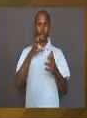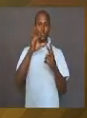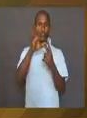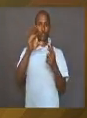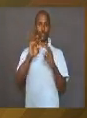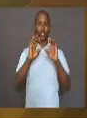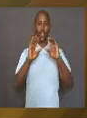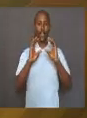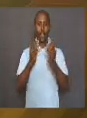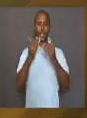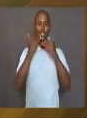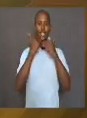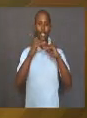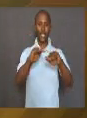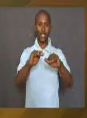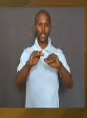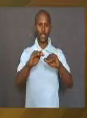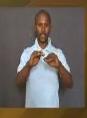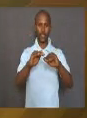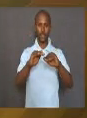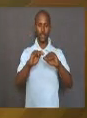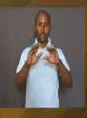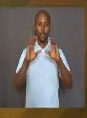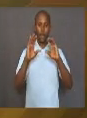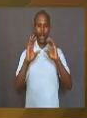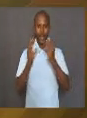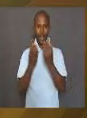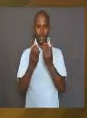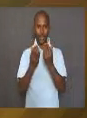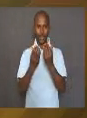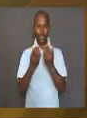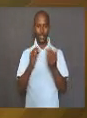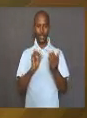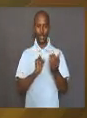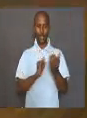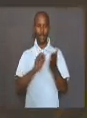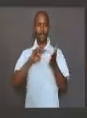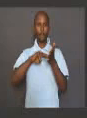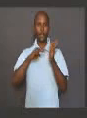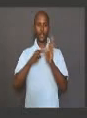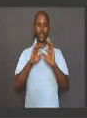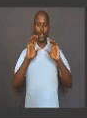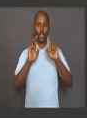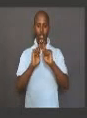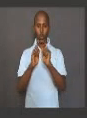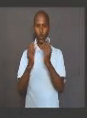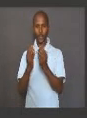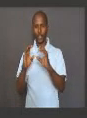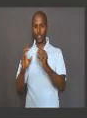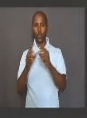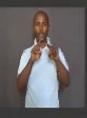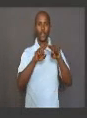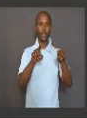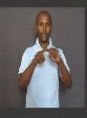a class size. By class, I mean category, the